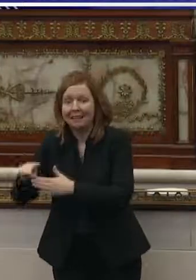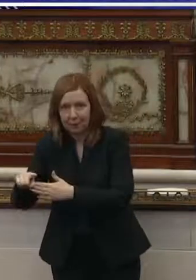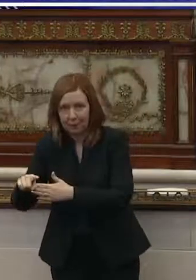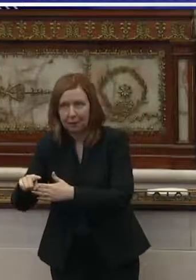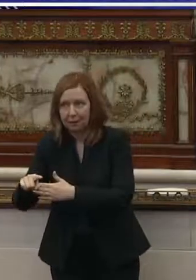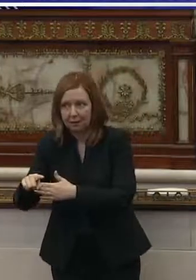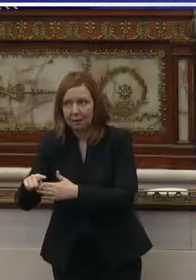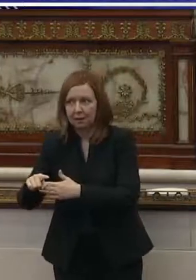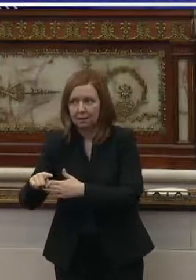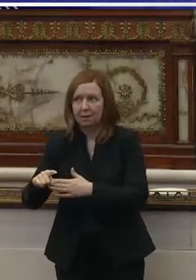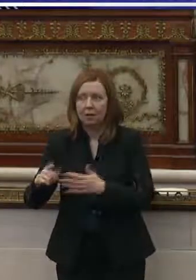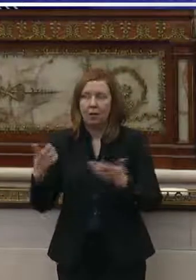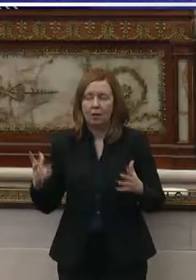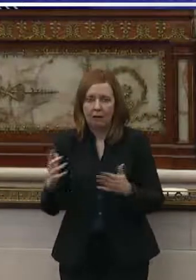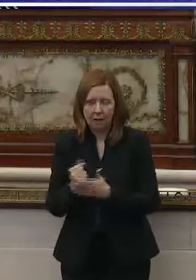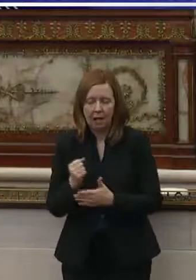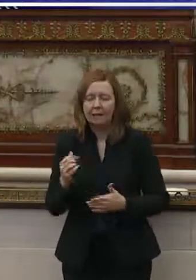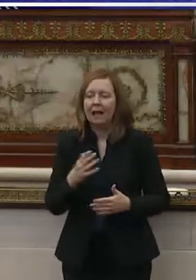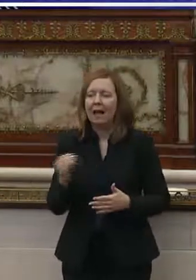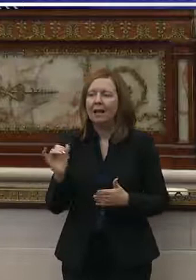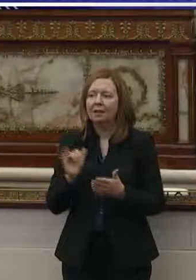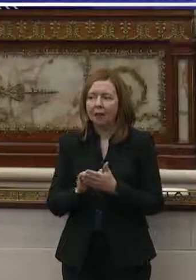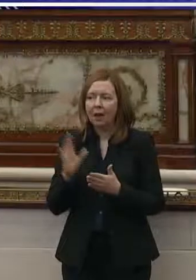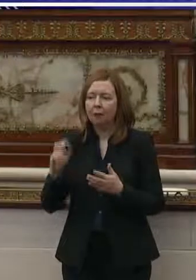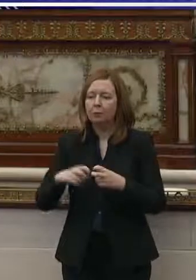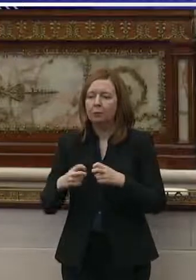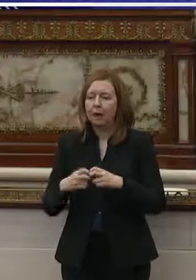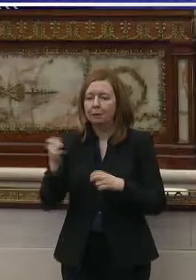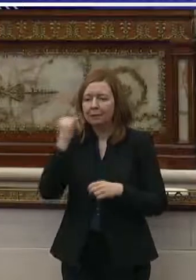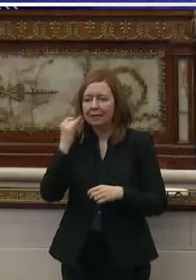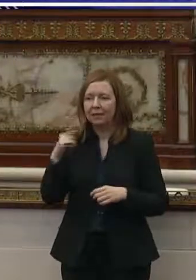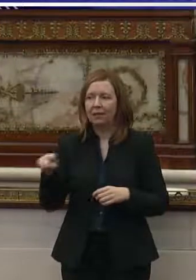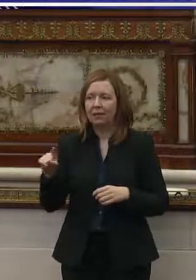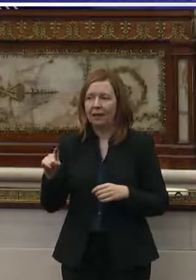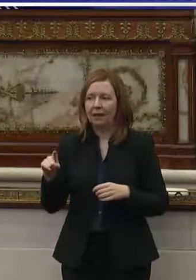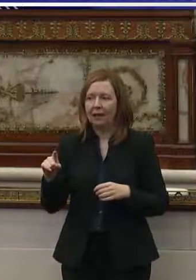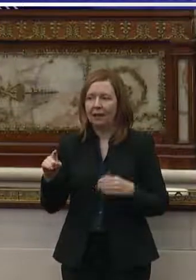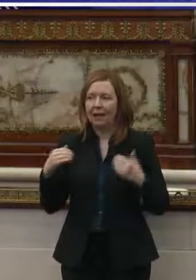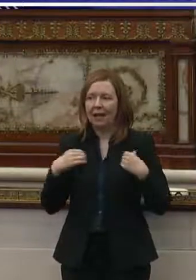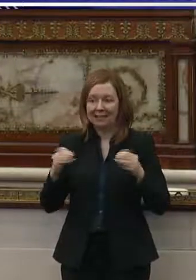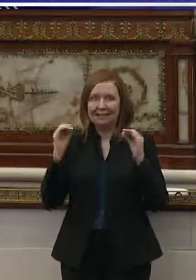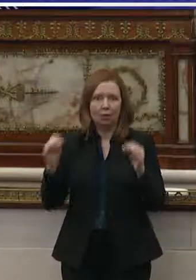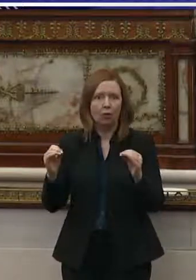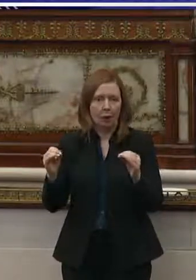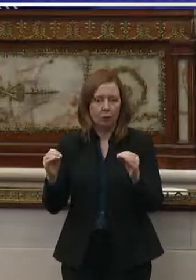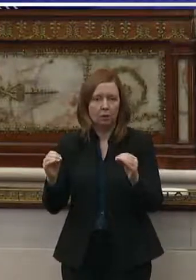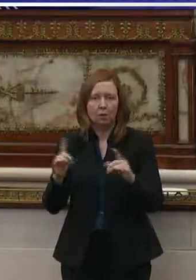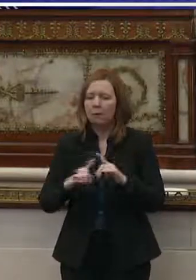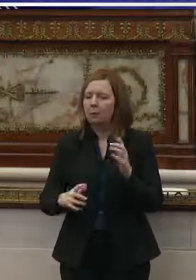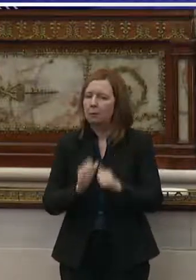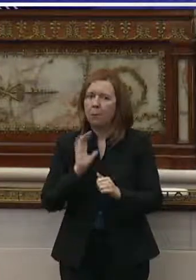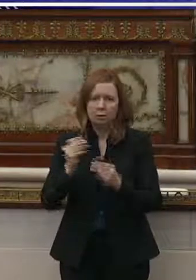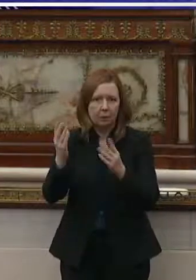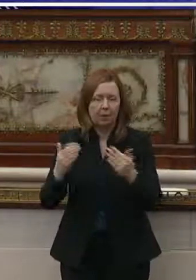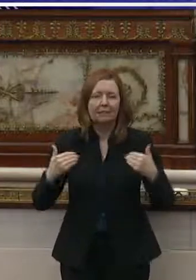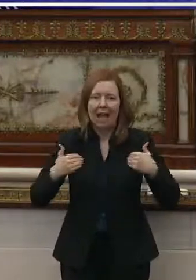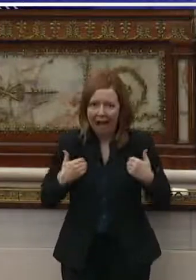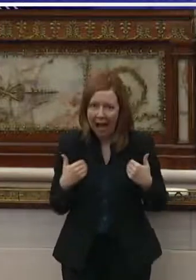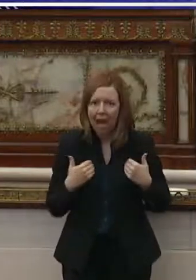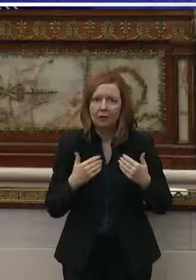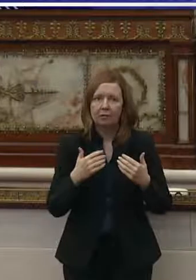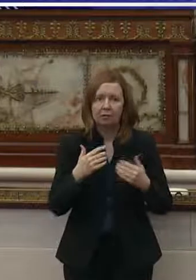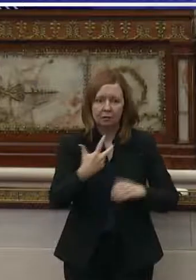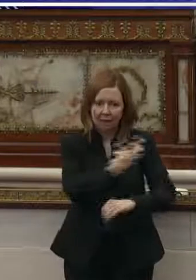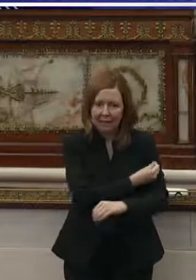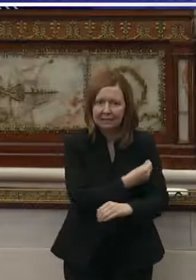have ordinarily gotten. And that would be a problem if they had essentially zero inventory, but most of our providers have an inventory, and so they